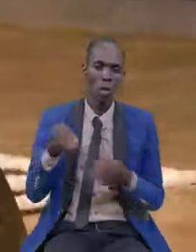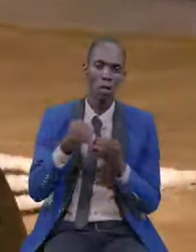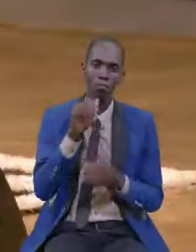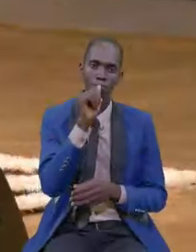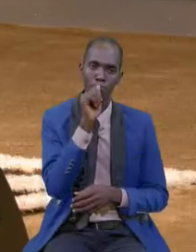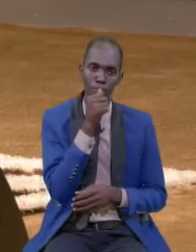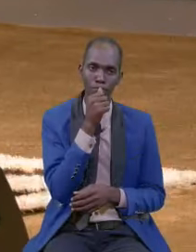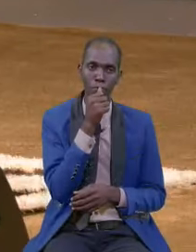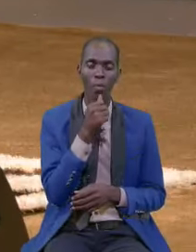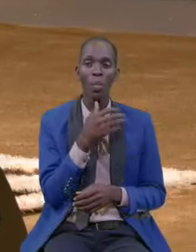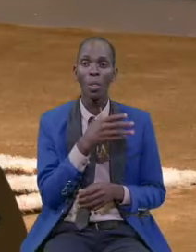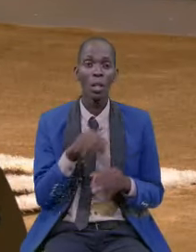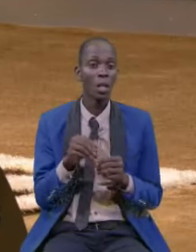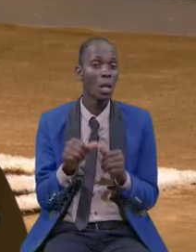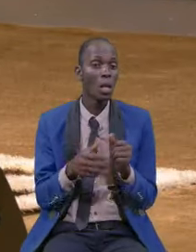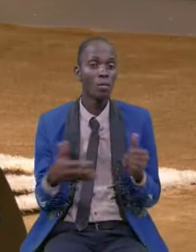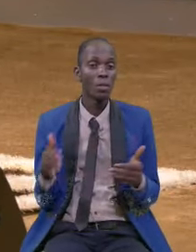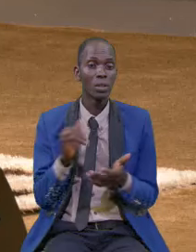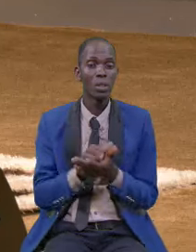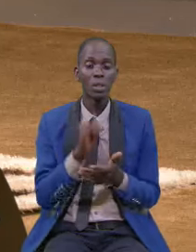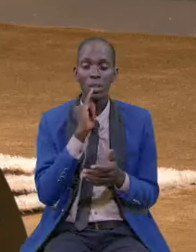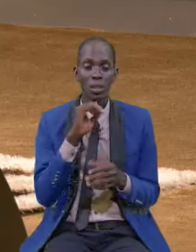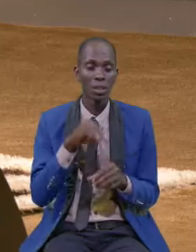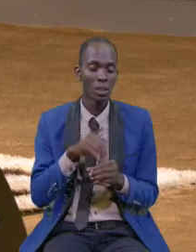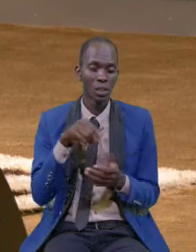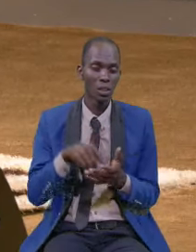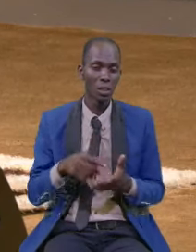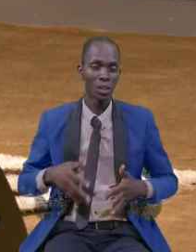everything that now in life is like